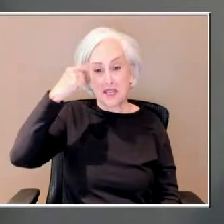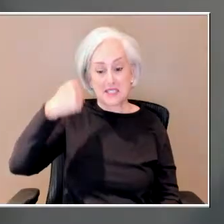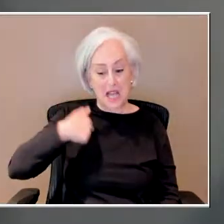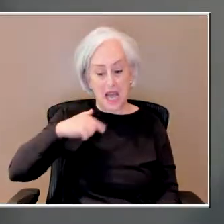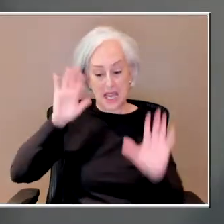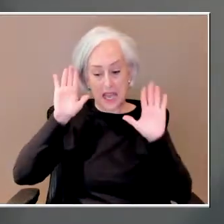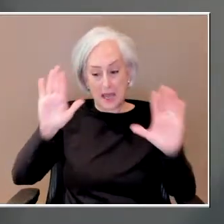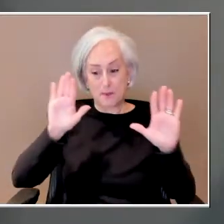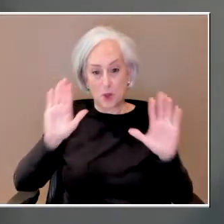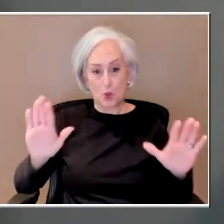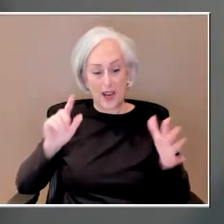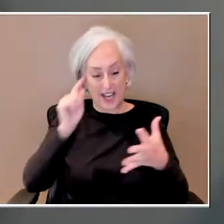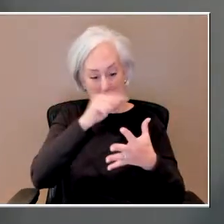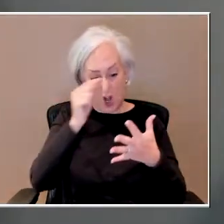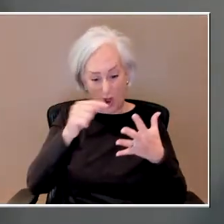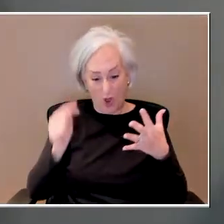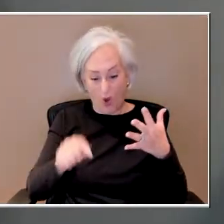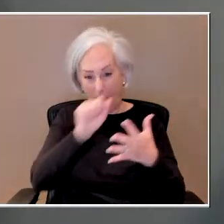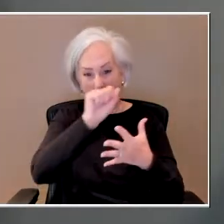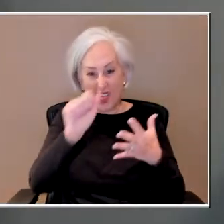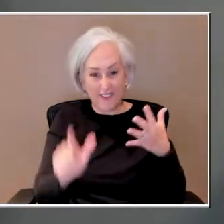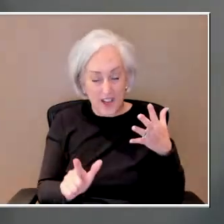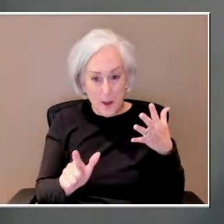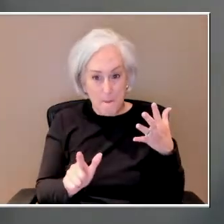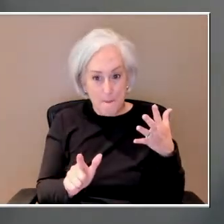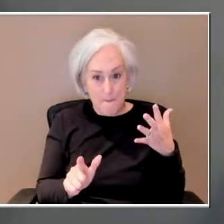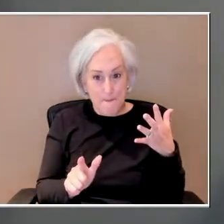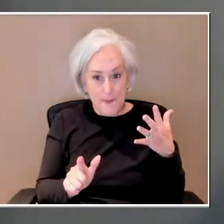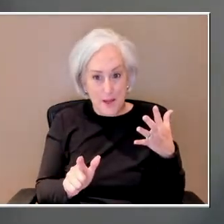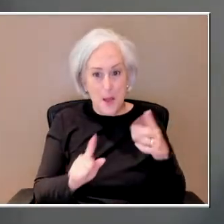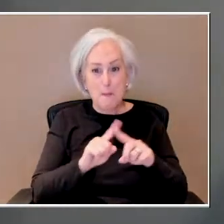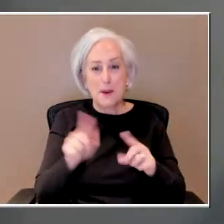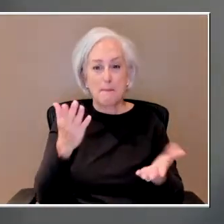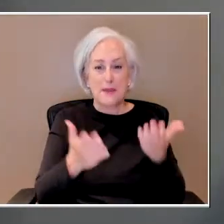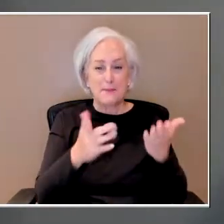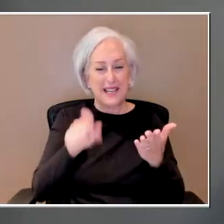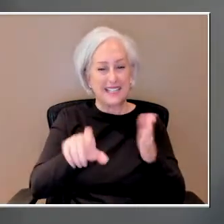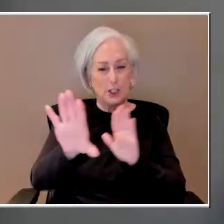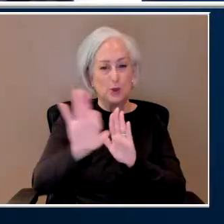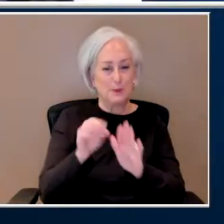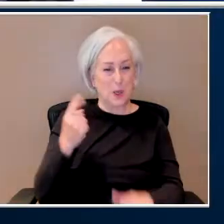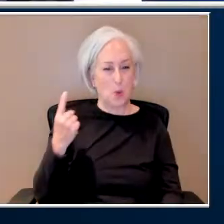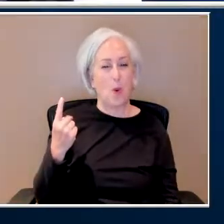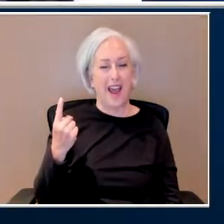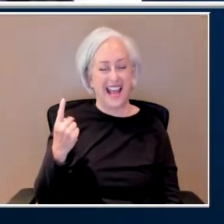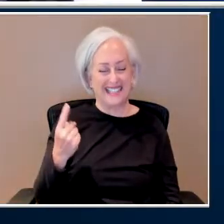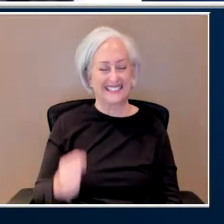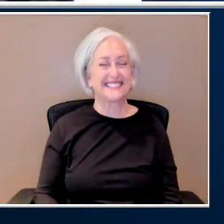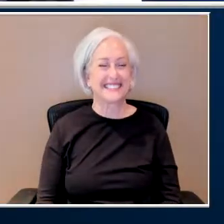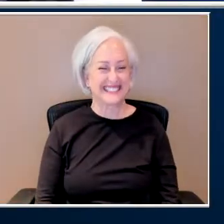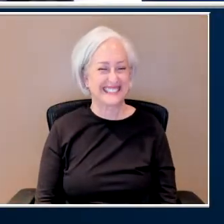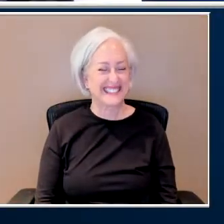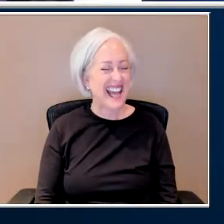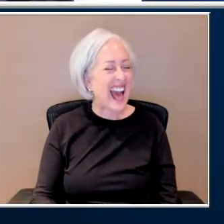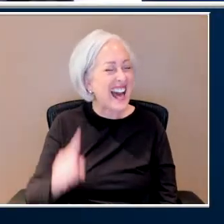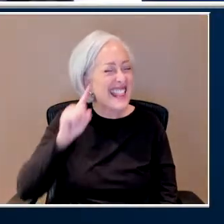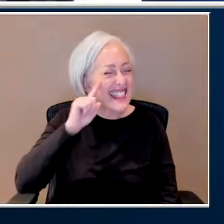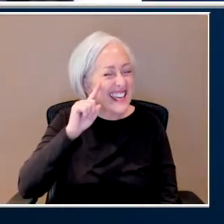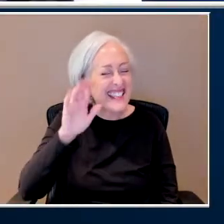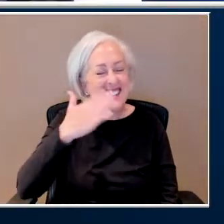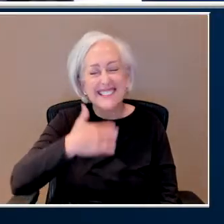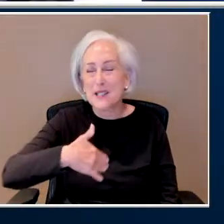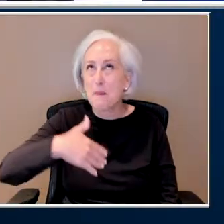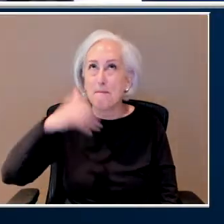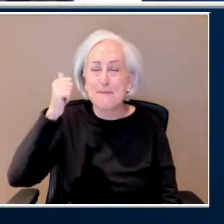at all of these things, but just one. I think that is the best thing I've